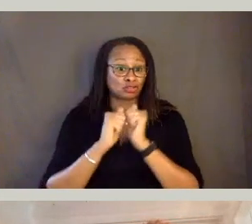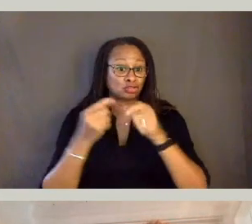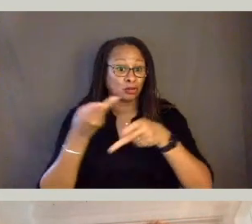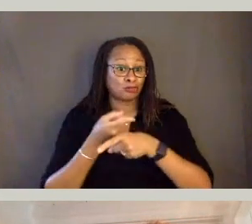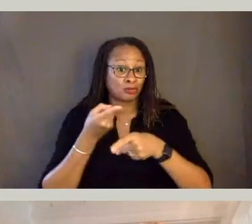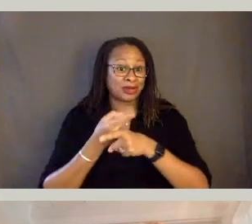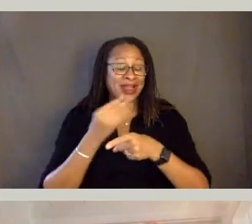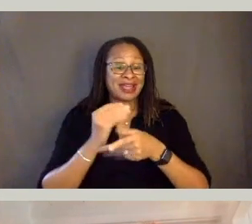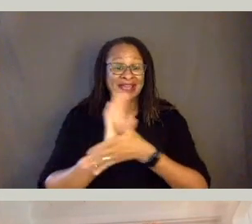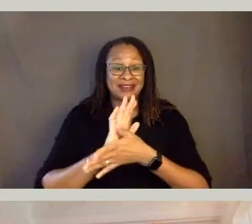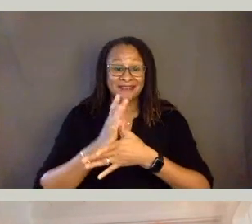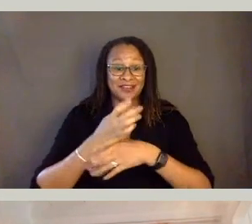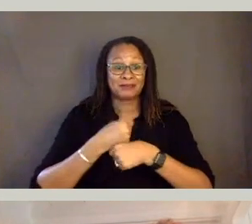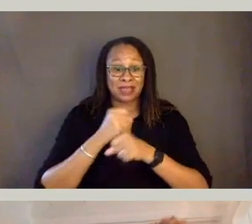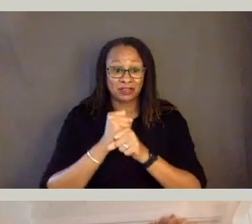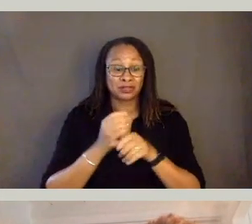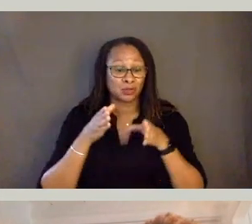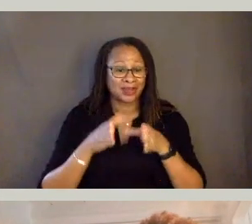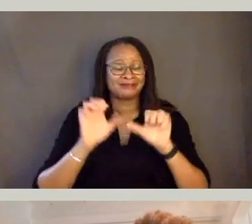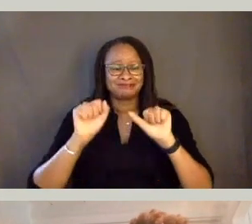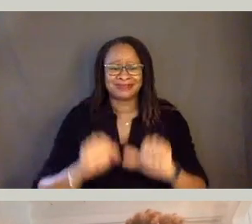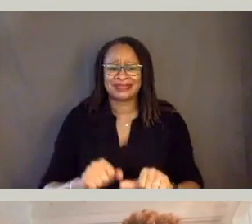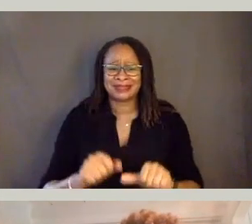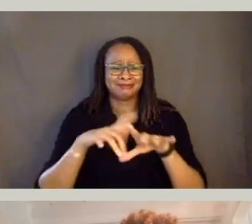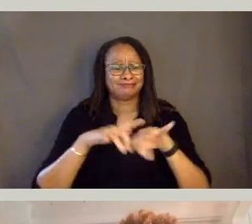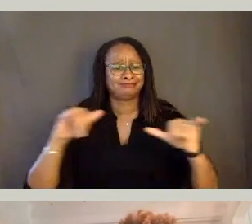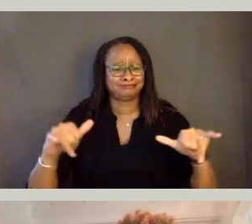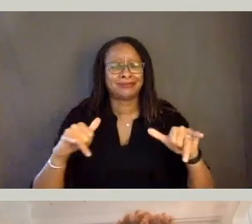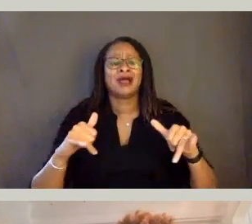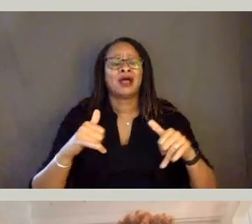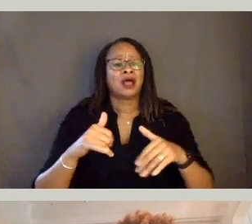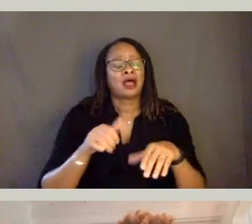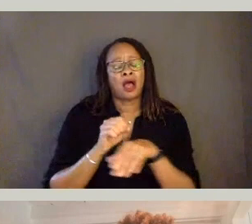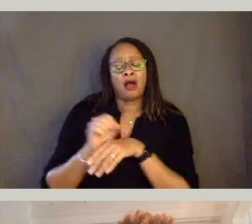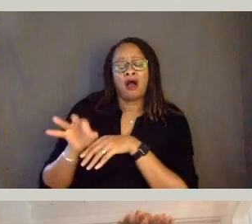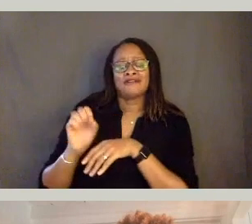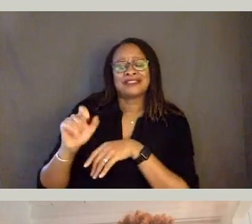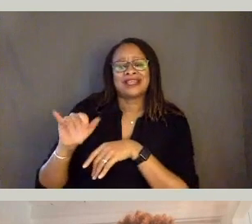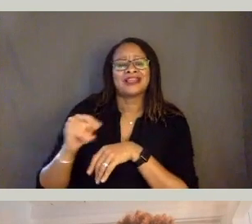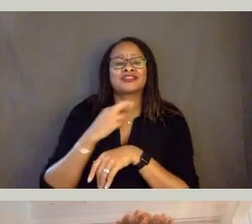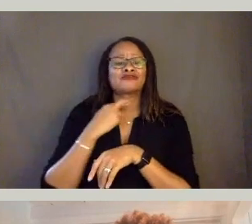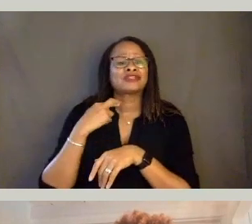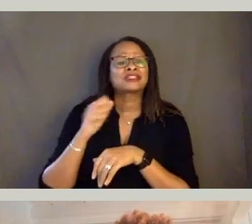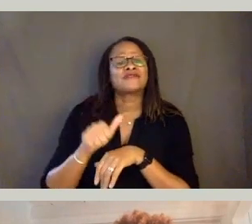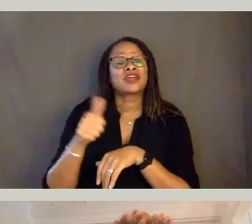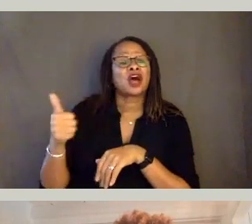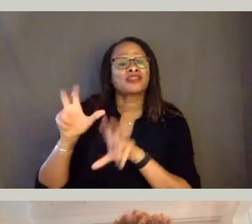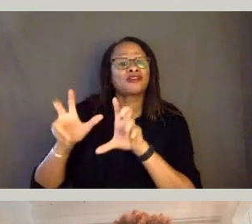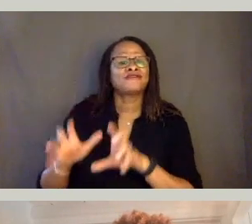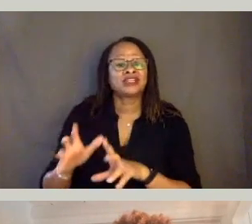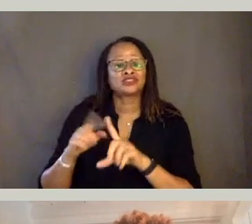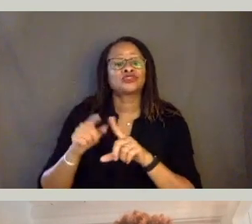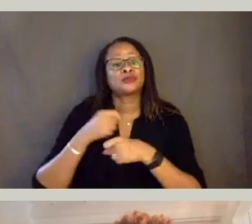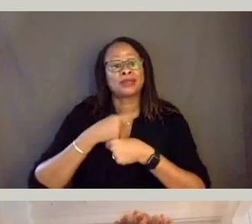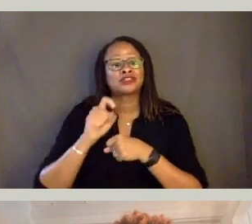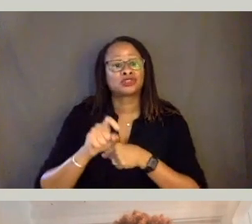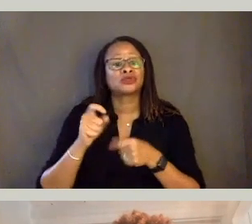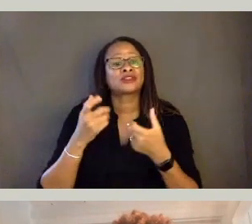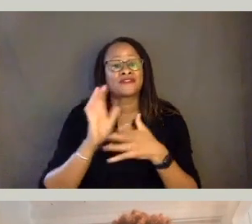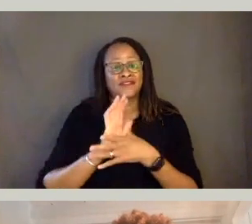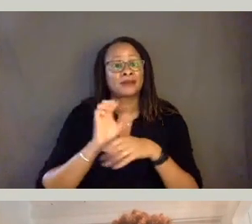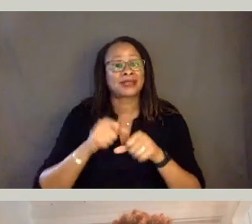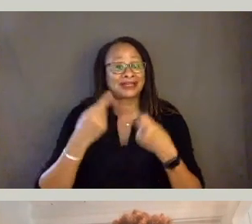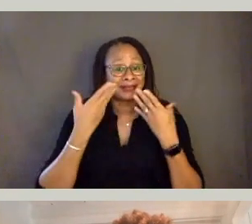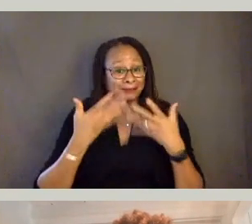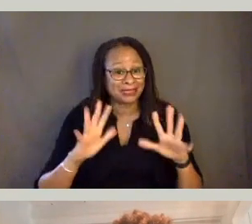a filmmaker-centered way, they can mutually offset the risk of the other to ensure a film's completion and achieving